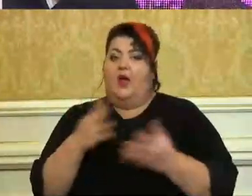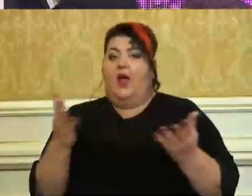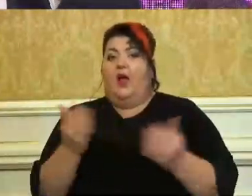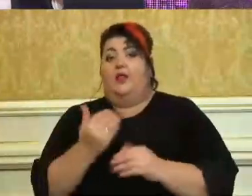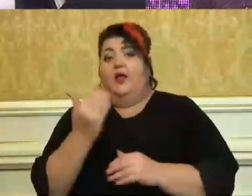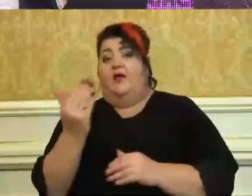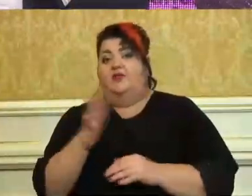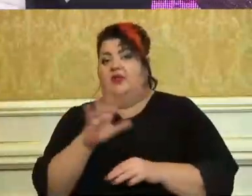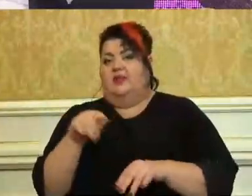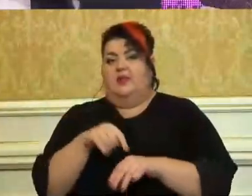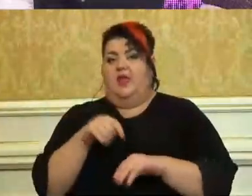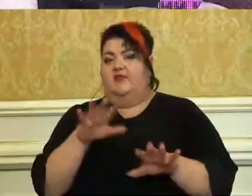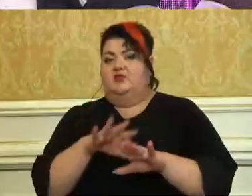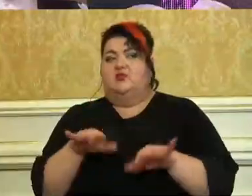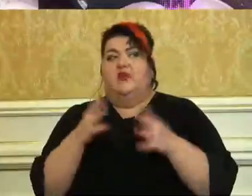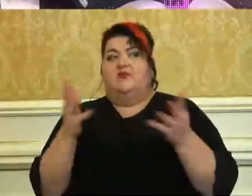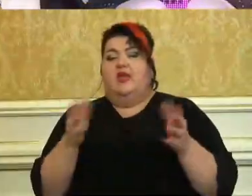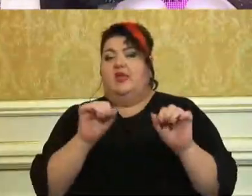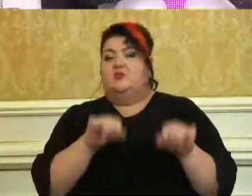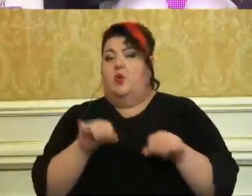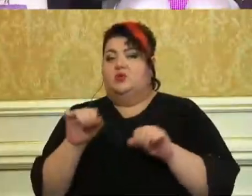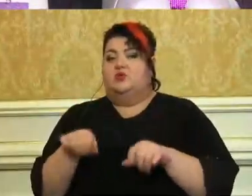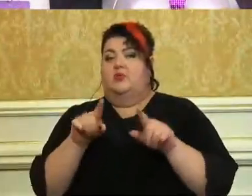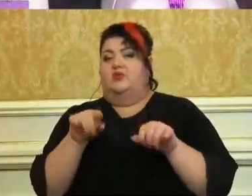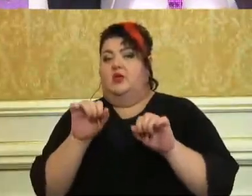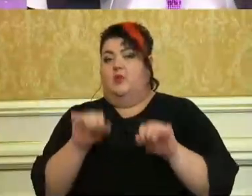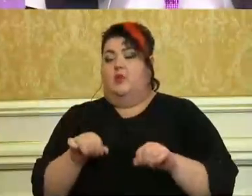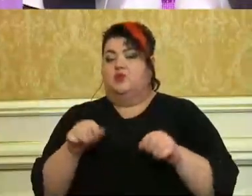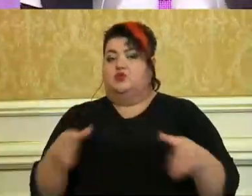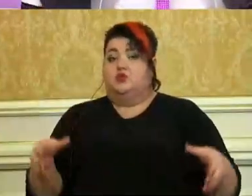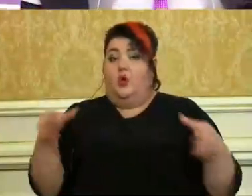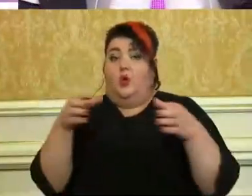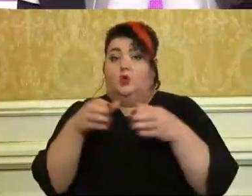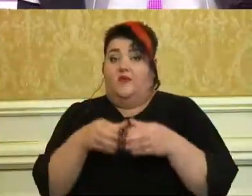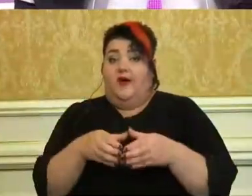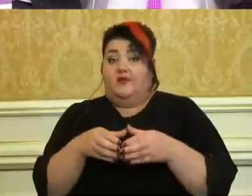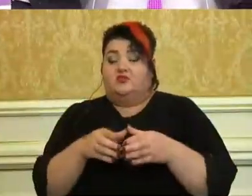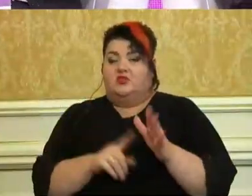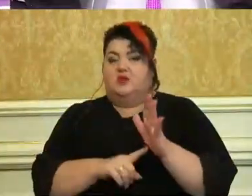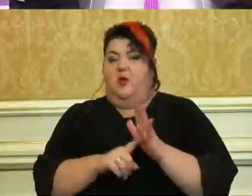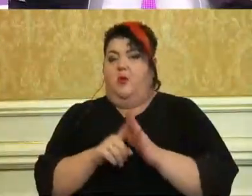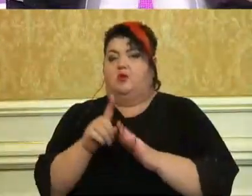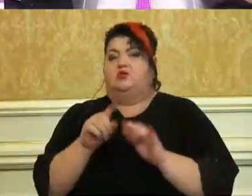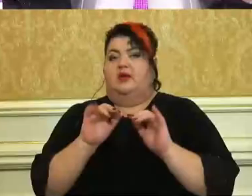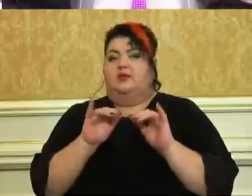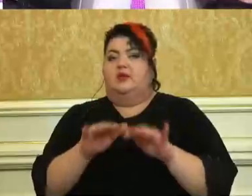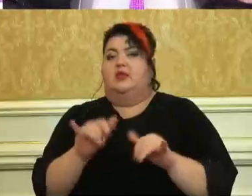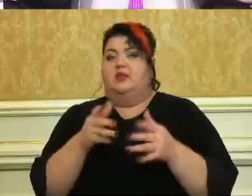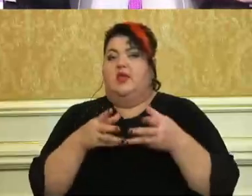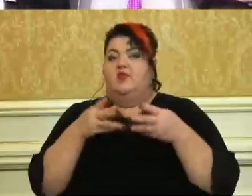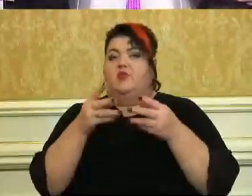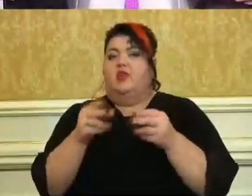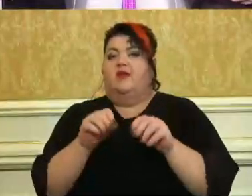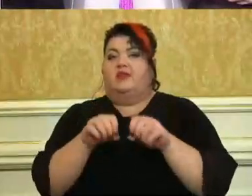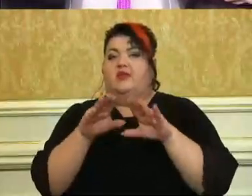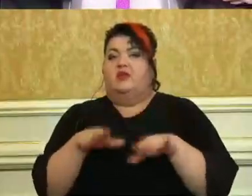or ideas, but they do not feel quite clearly what they have to